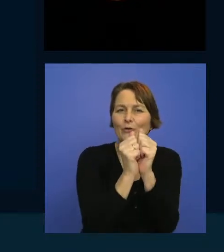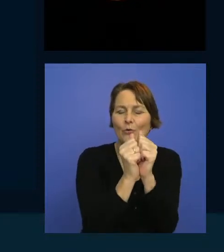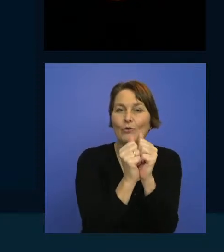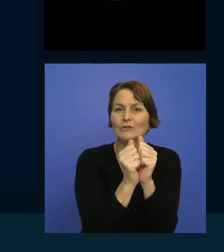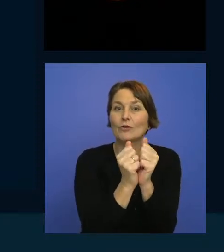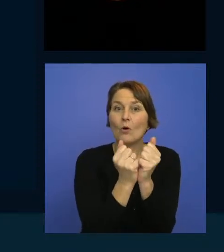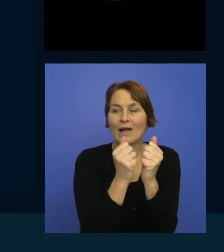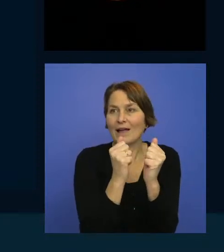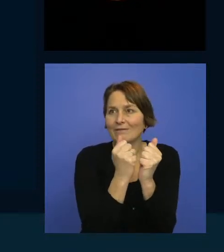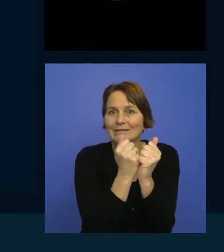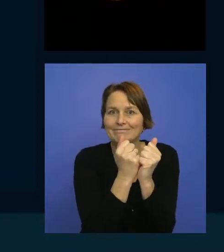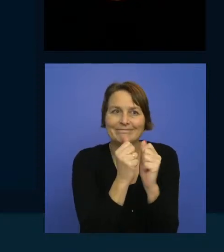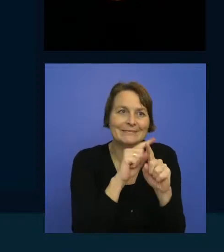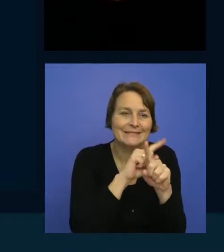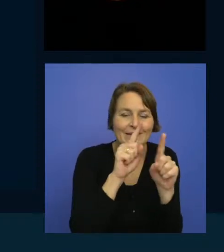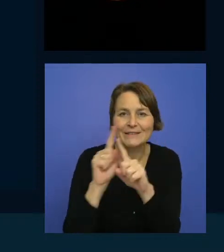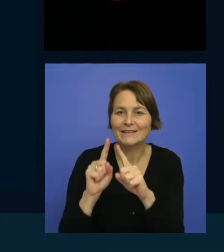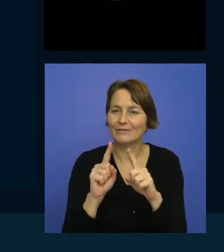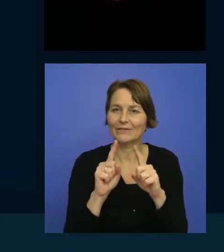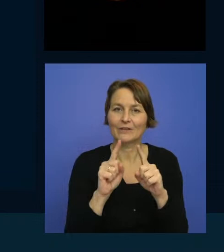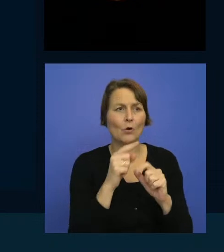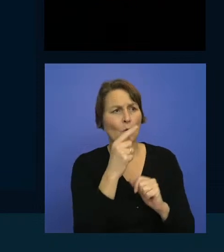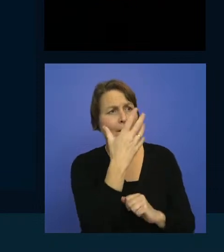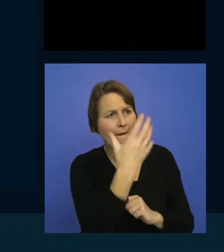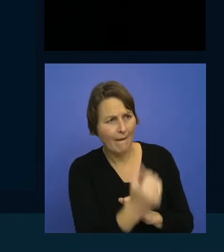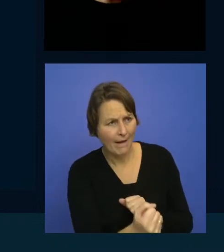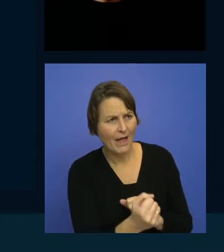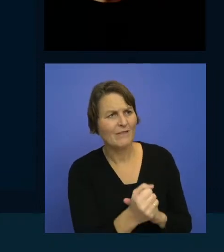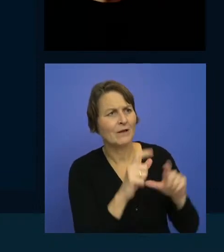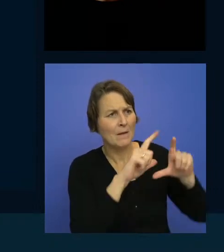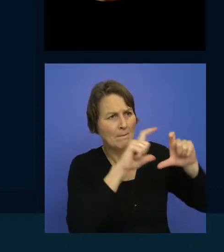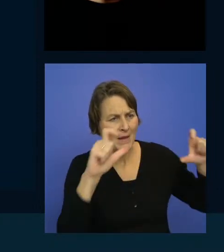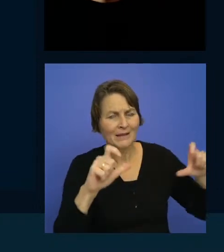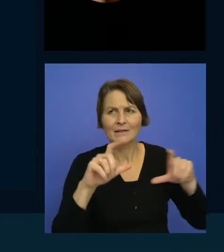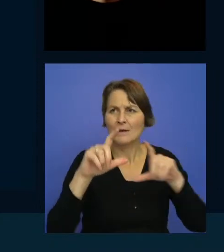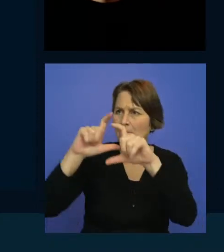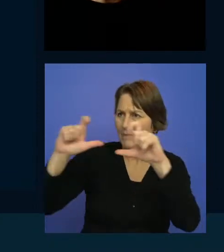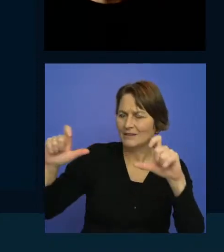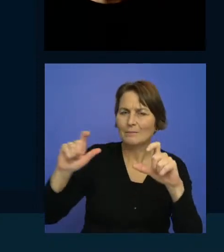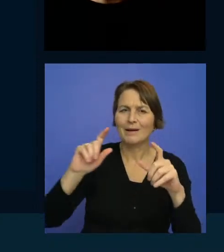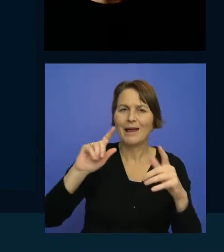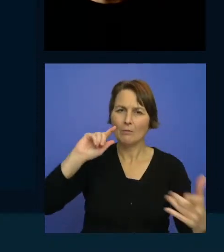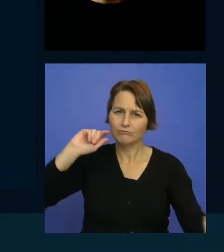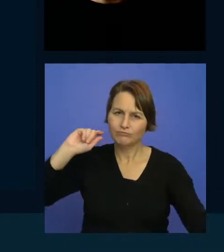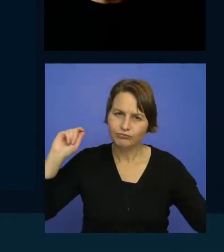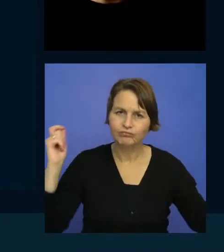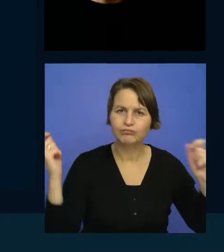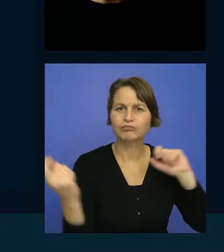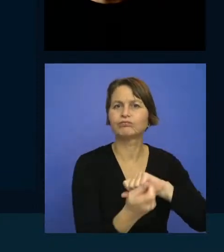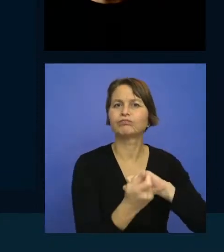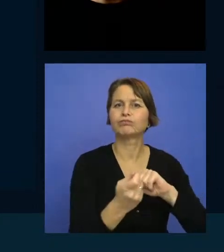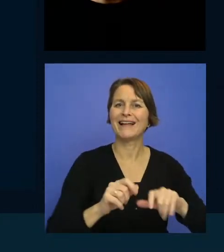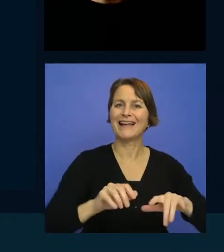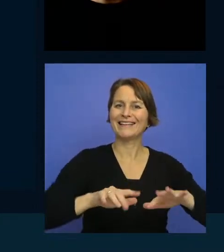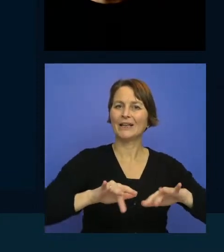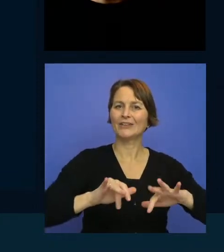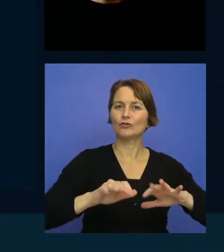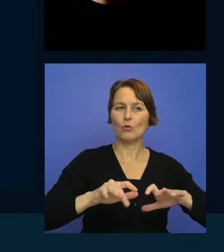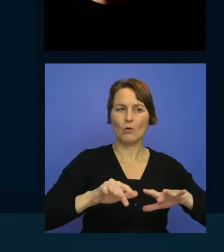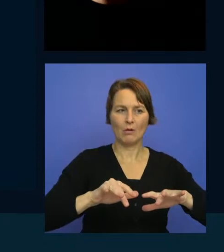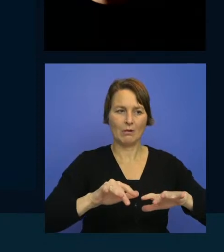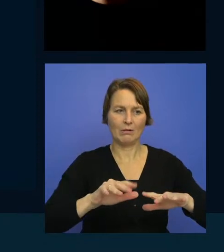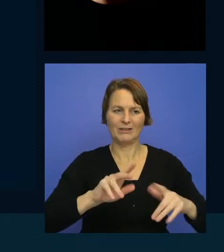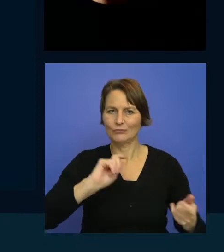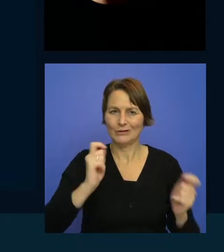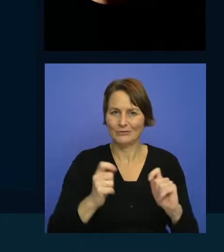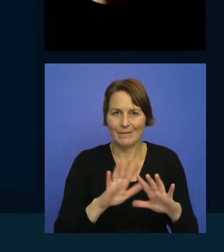business models? So transforming products, transforming business models is an important thing. And then the ever popular one around optimizing operations, right?